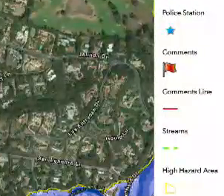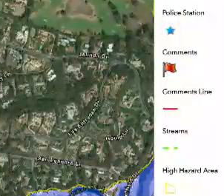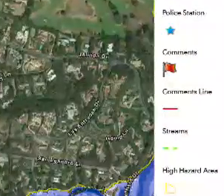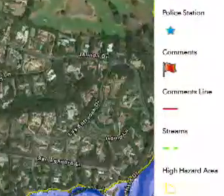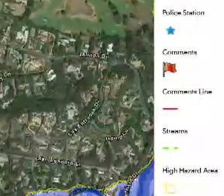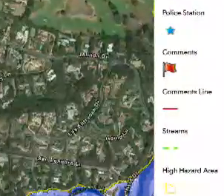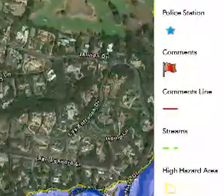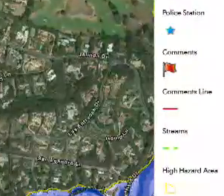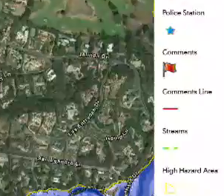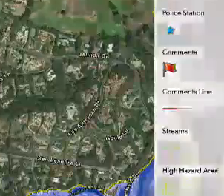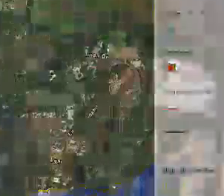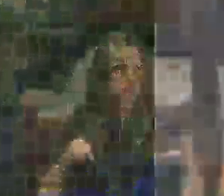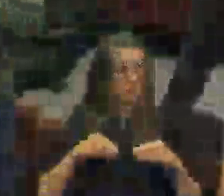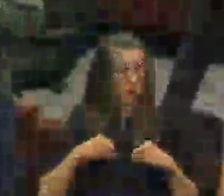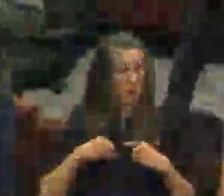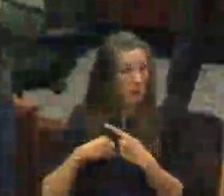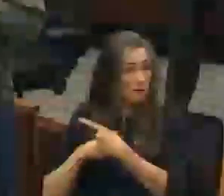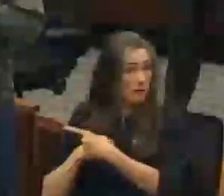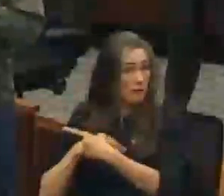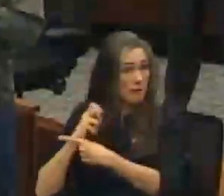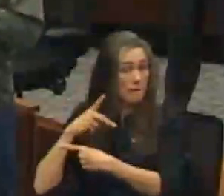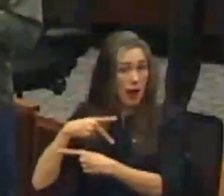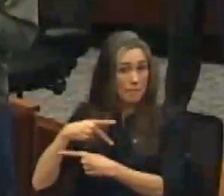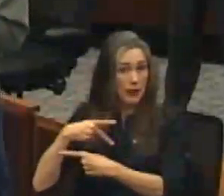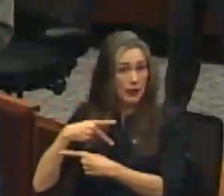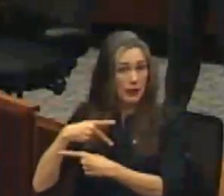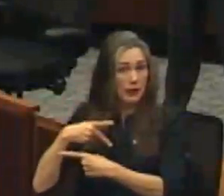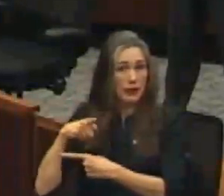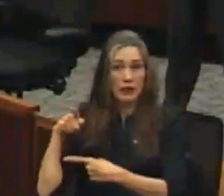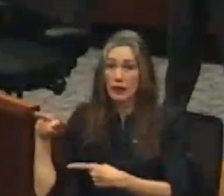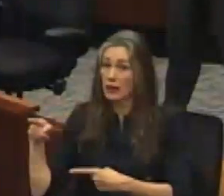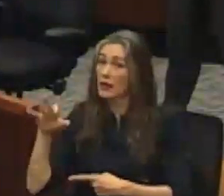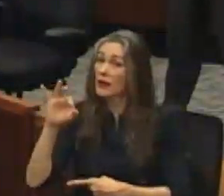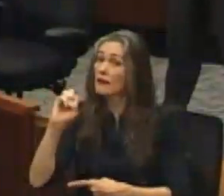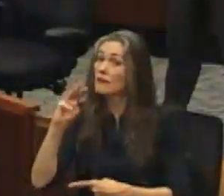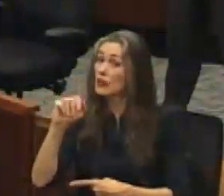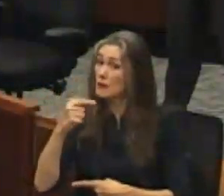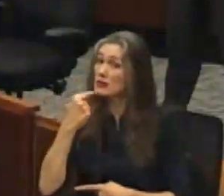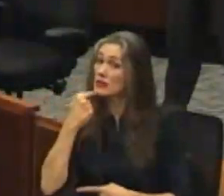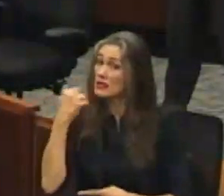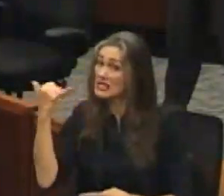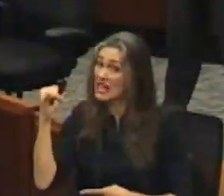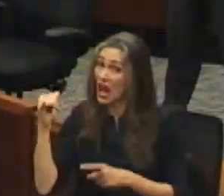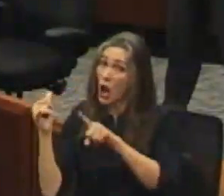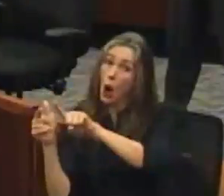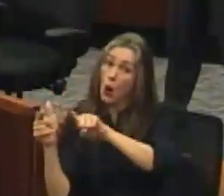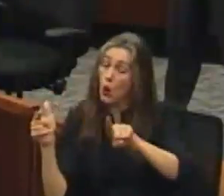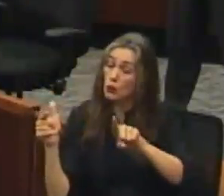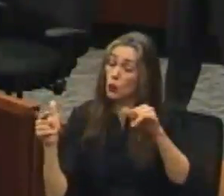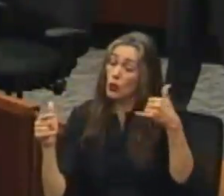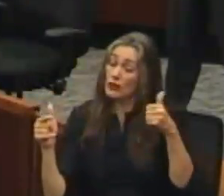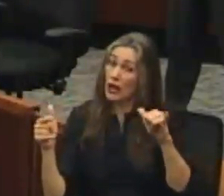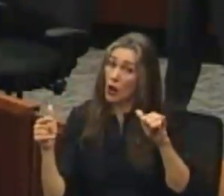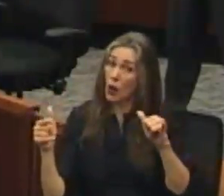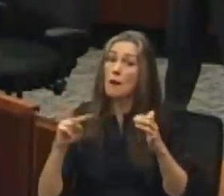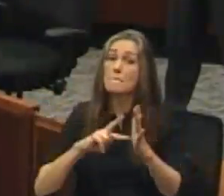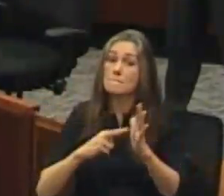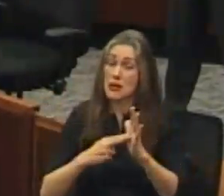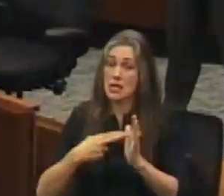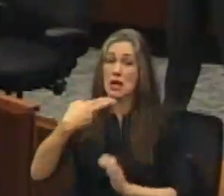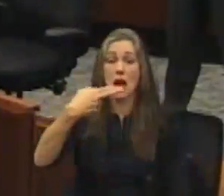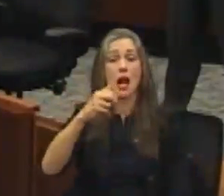inundated areas, there's areas that aren't shaded at all. And those represent areas that are a depth of 6